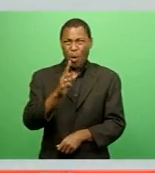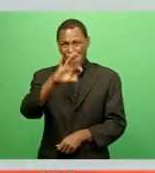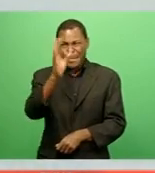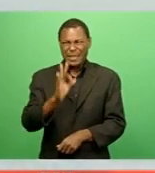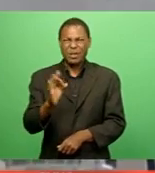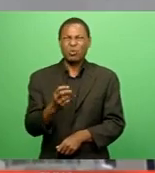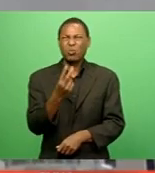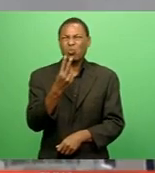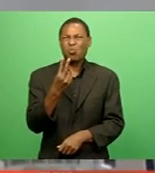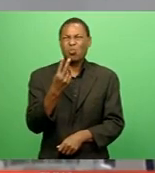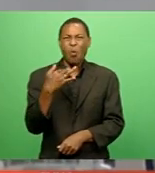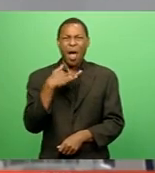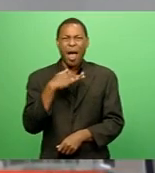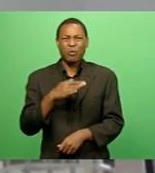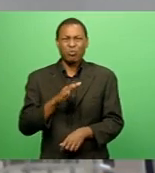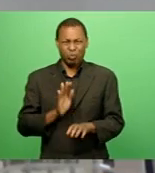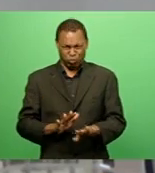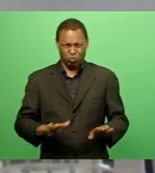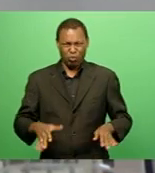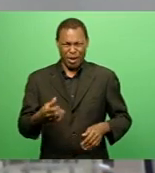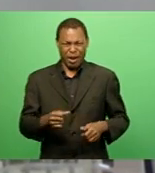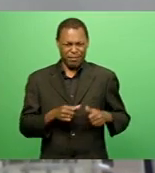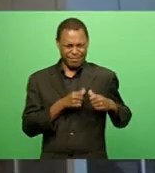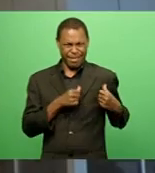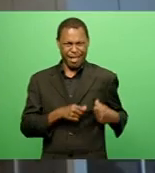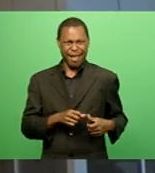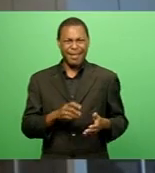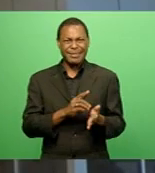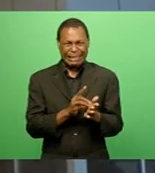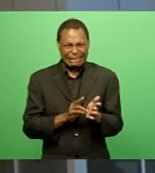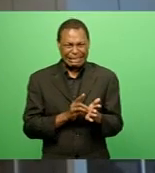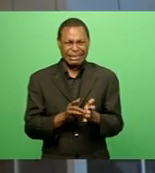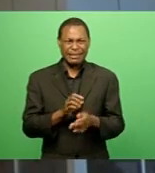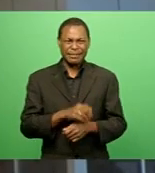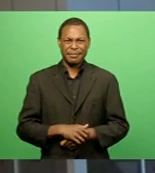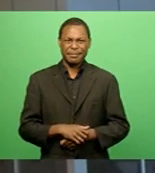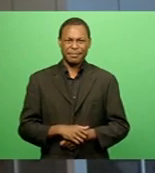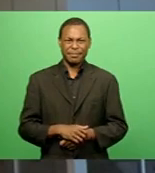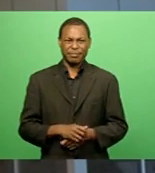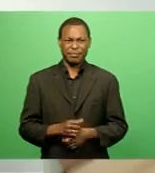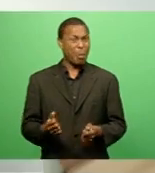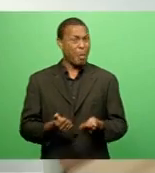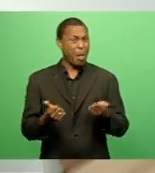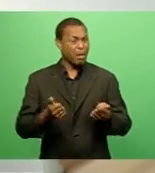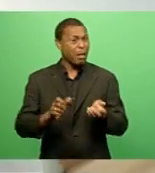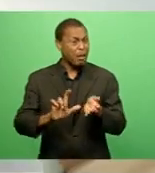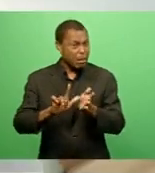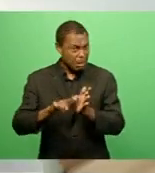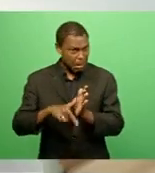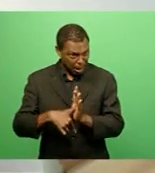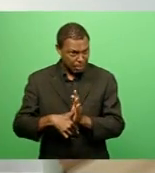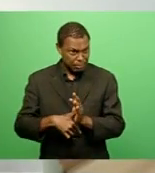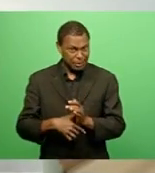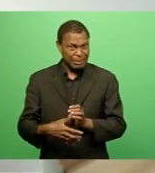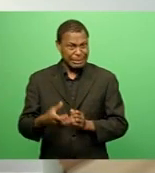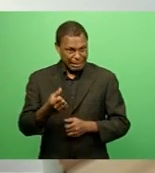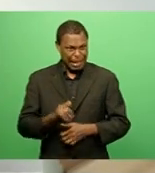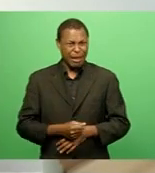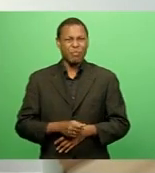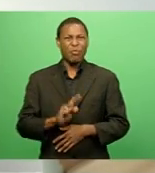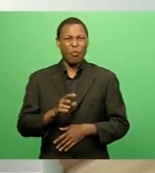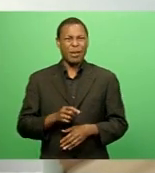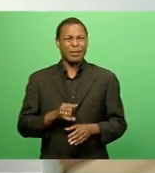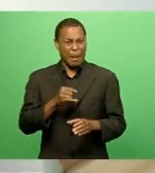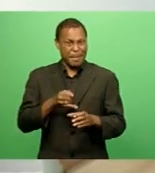children in Fiji are born with congenital heart disease. On many occasions we have gone out in our medical camps. We've certainly picked